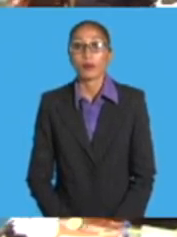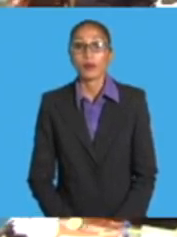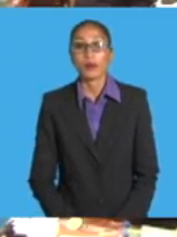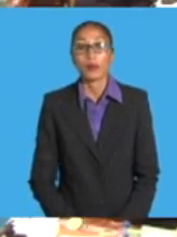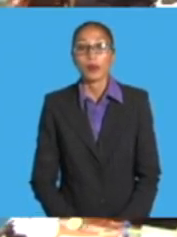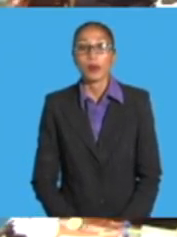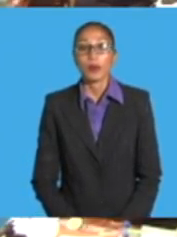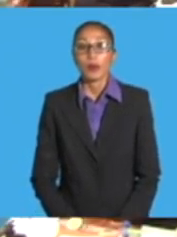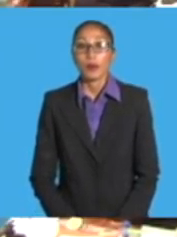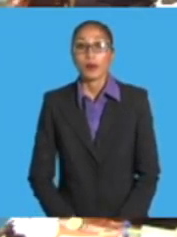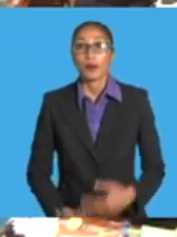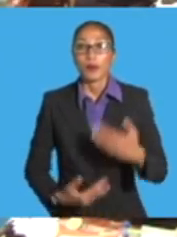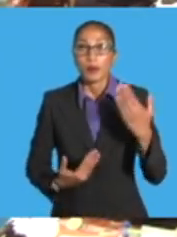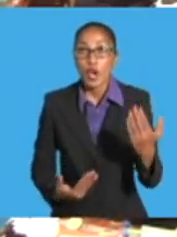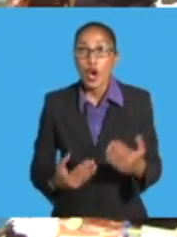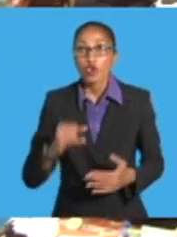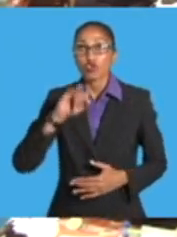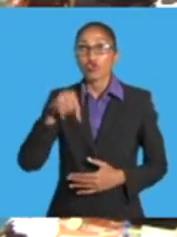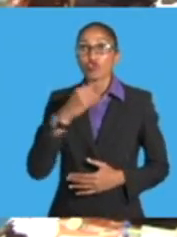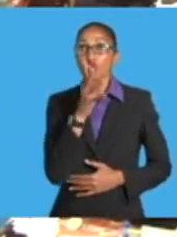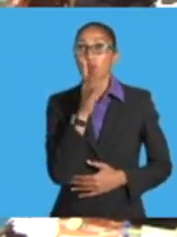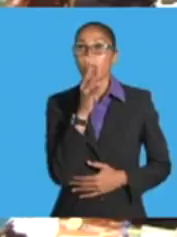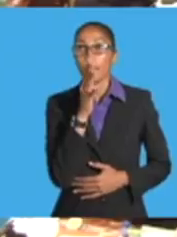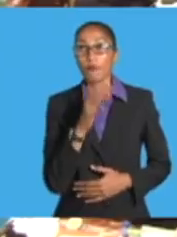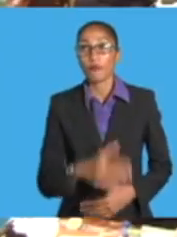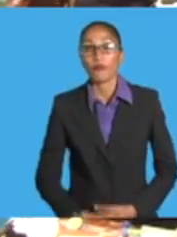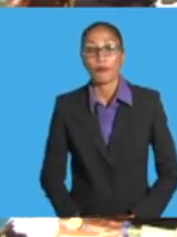I now call upon the Honorable Joseph Nutt to have the floor.